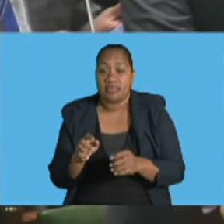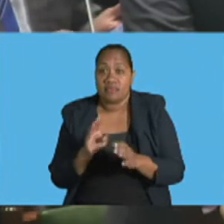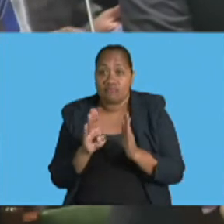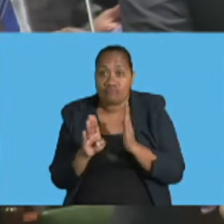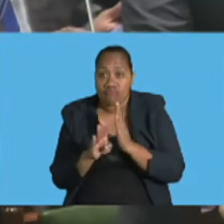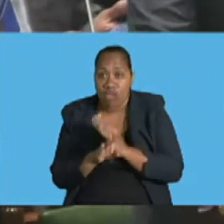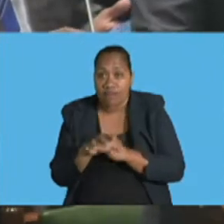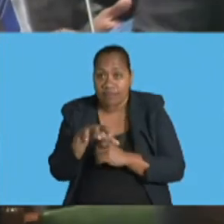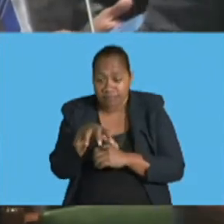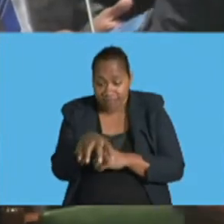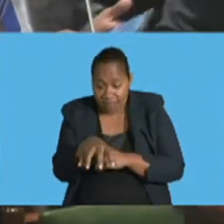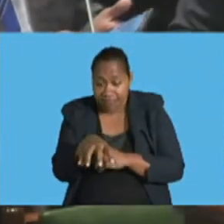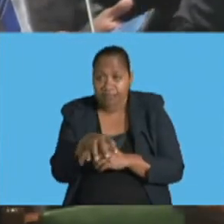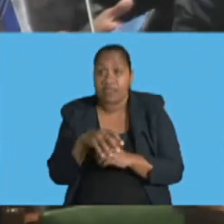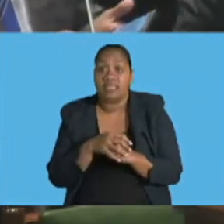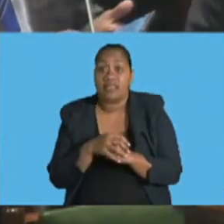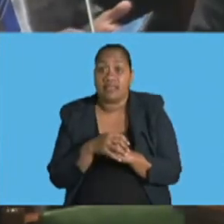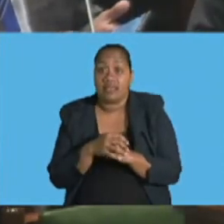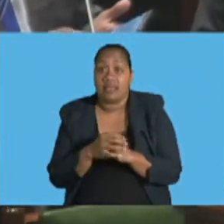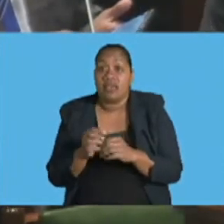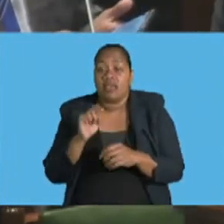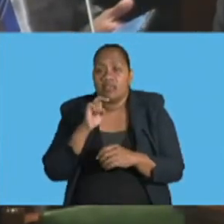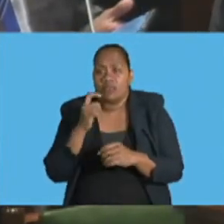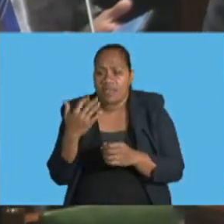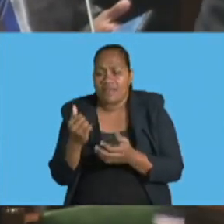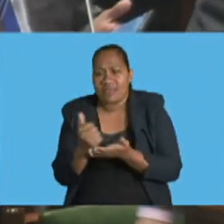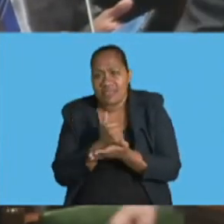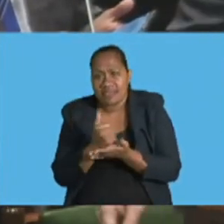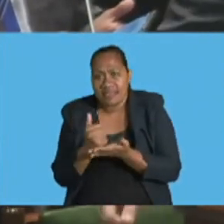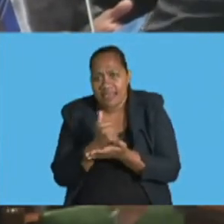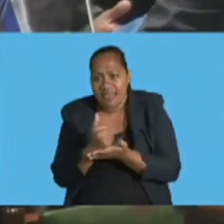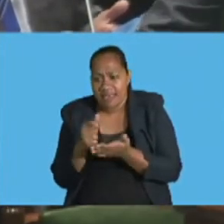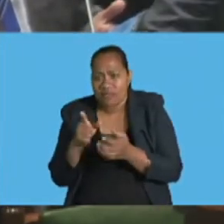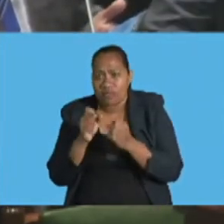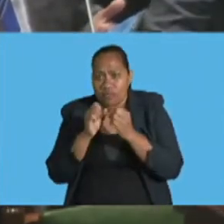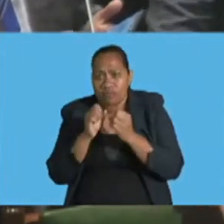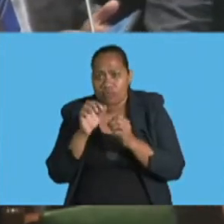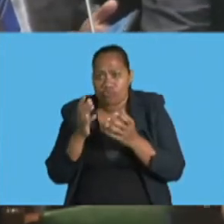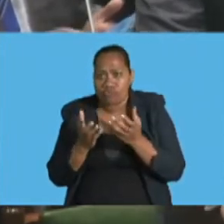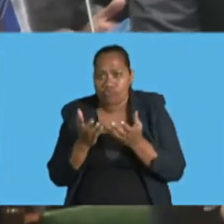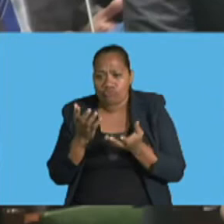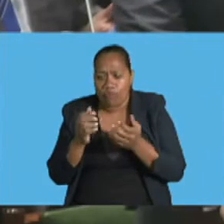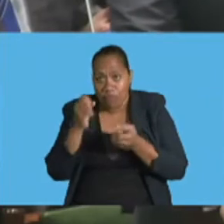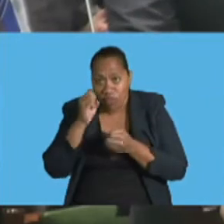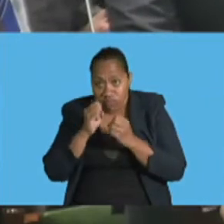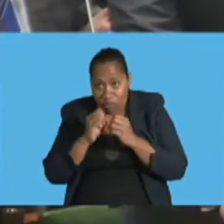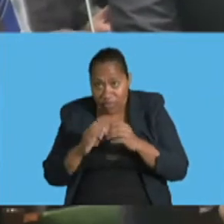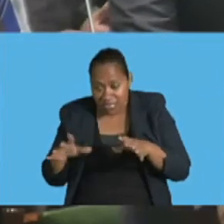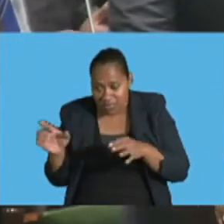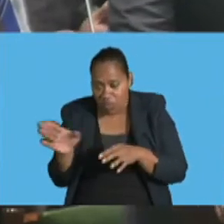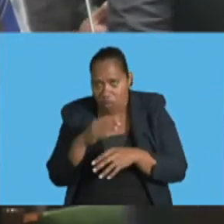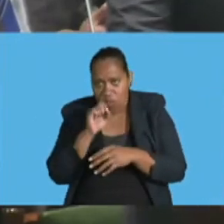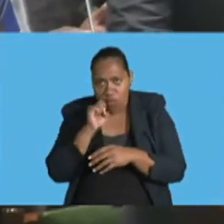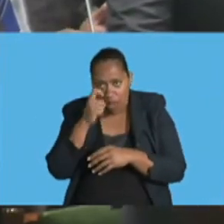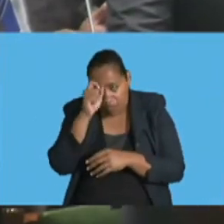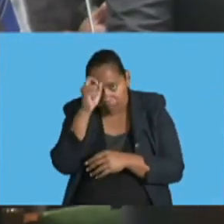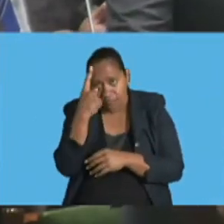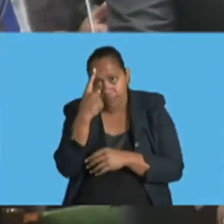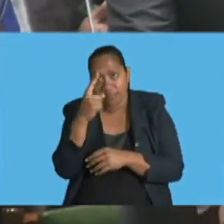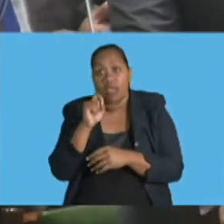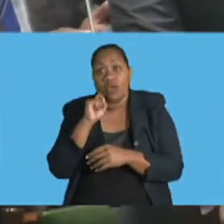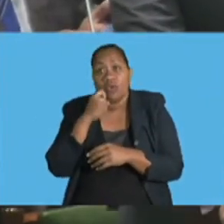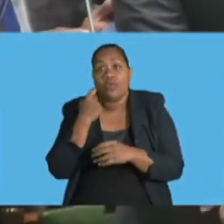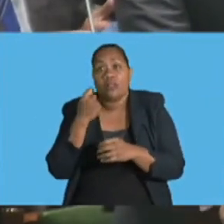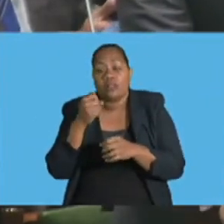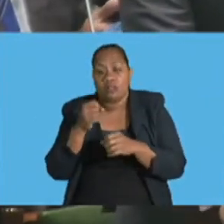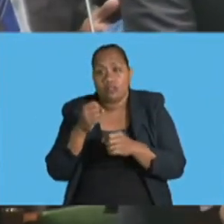of existing legislation, the Act will be comprehensive, holistic and easily understood. It will provide a framework to guide